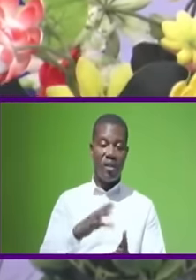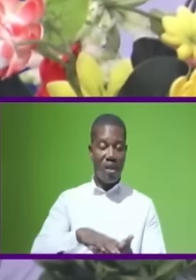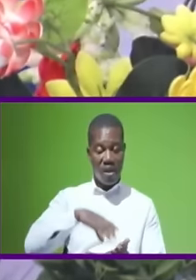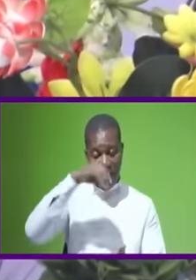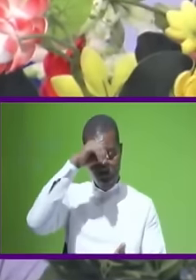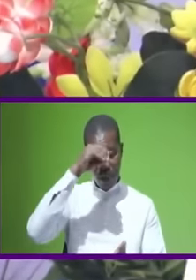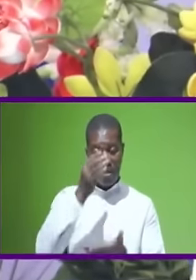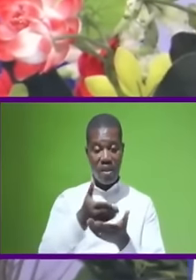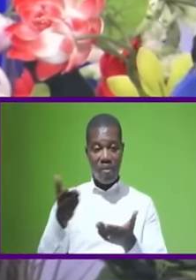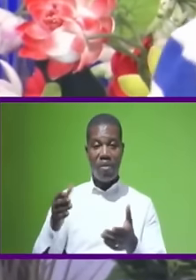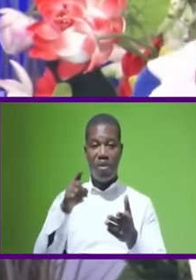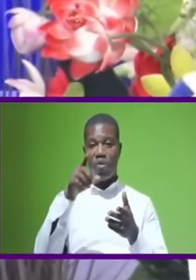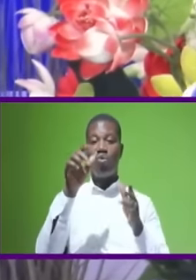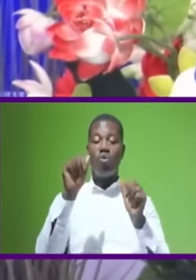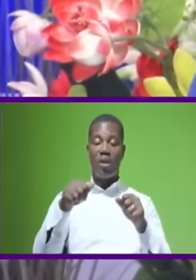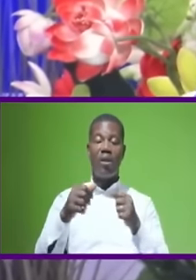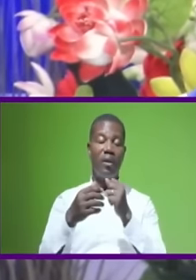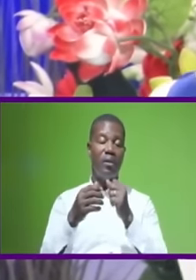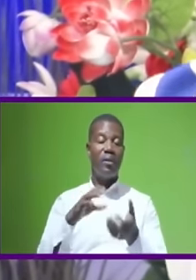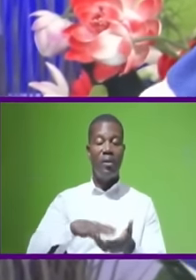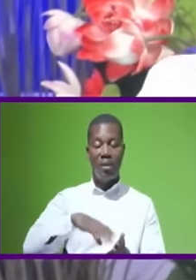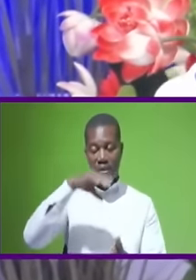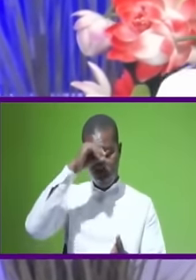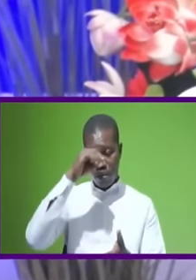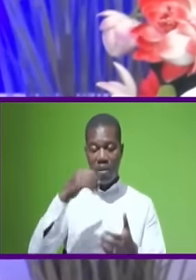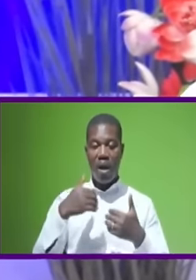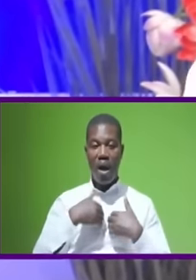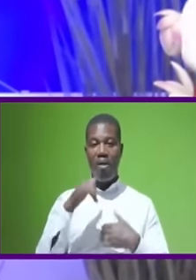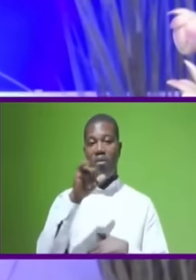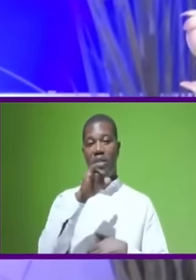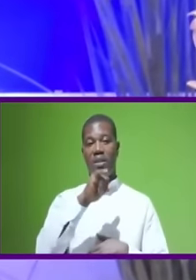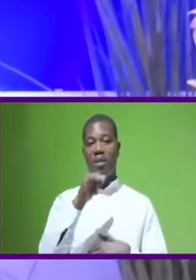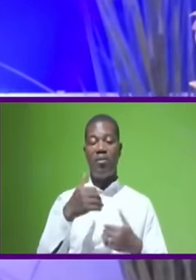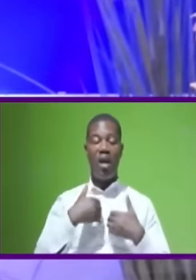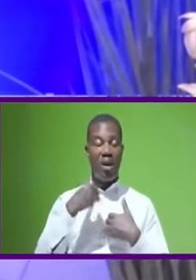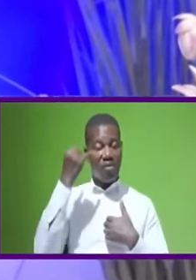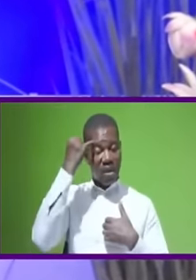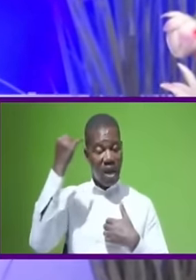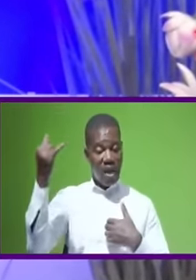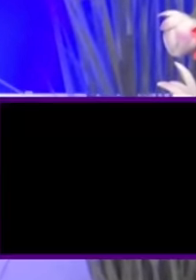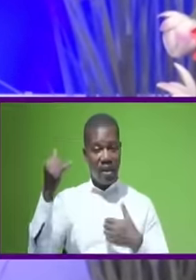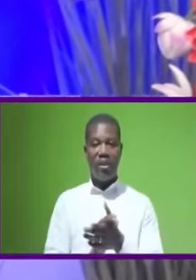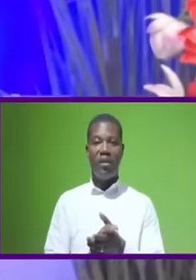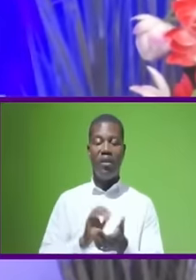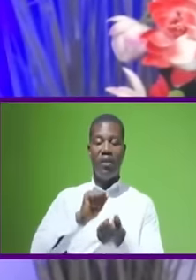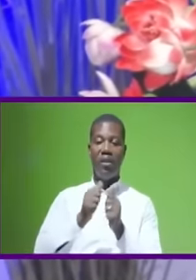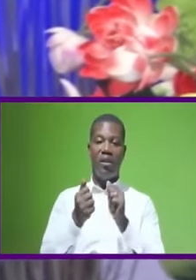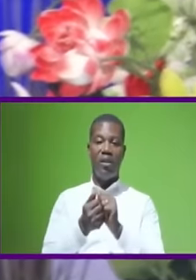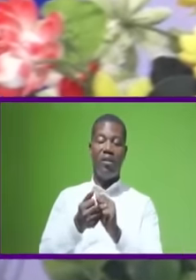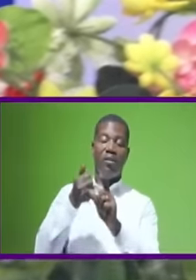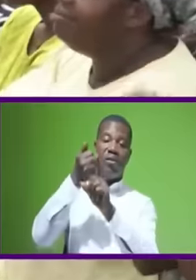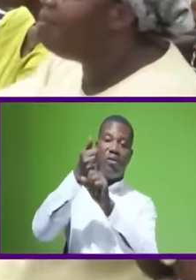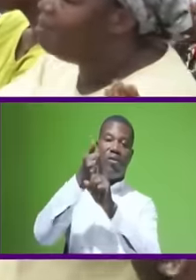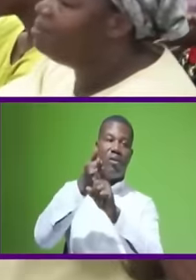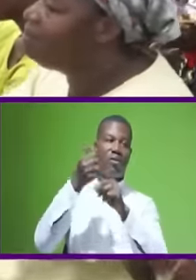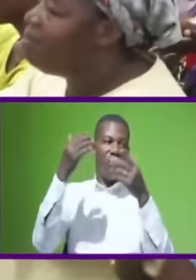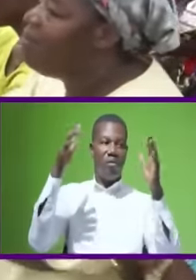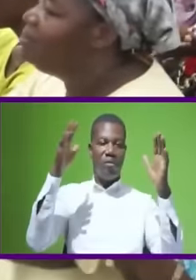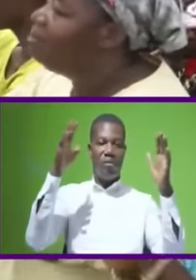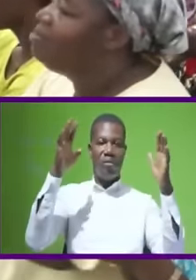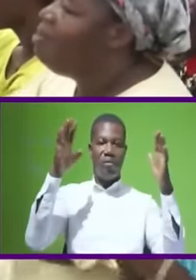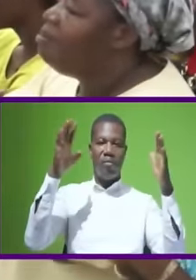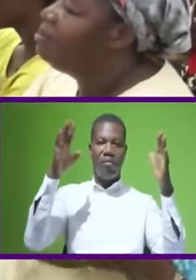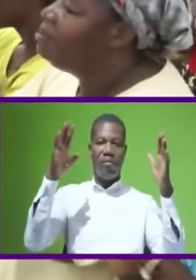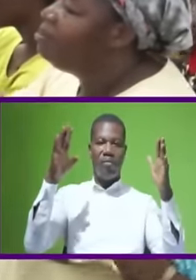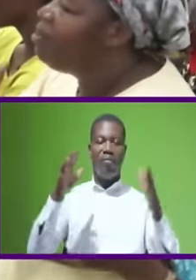said ya ubetumi asua na ubenya sabekode ho impact wo won so adwene. The Bible used the